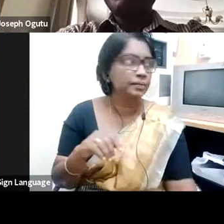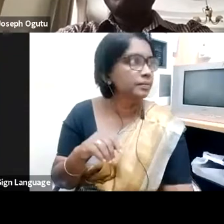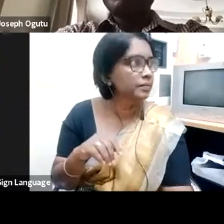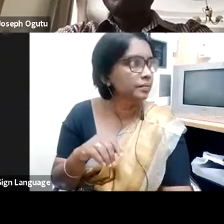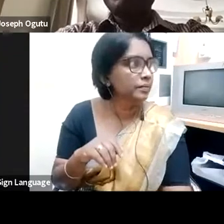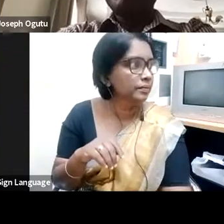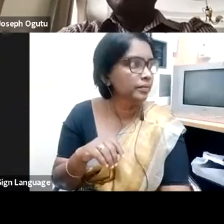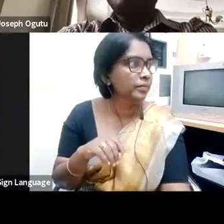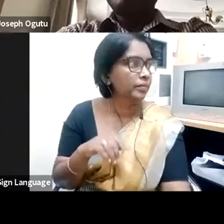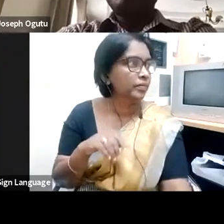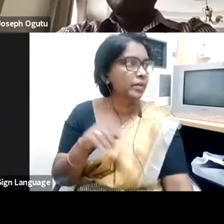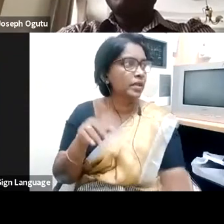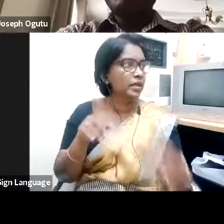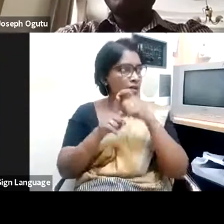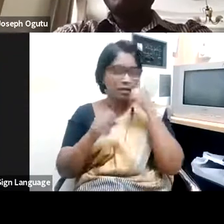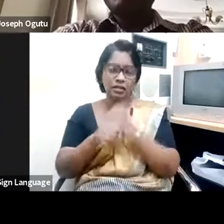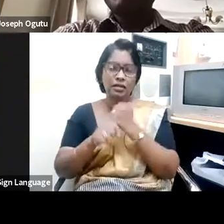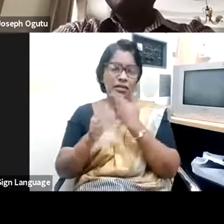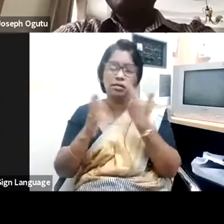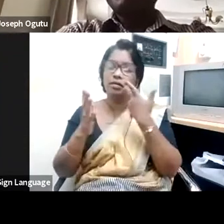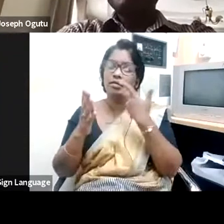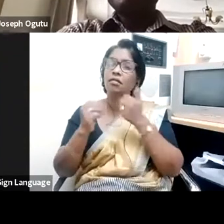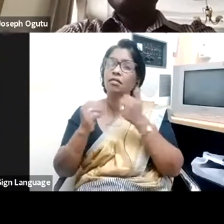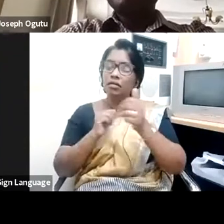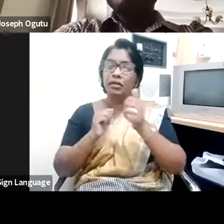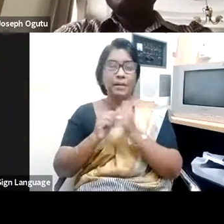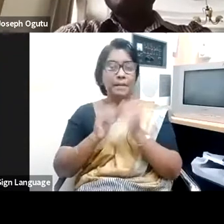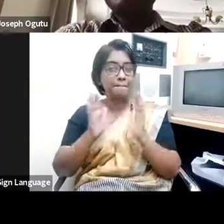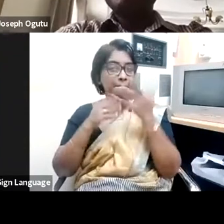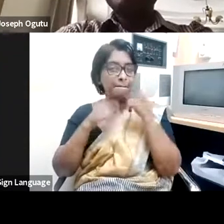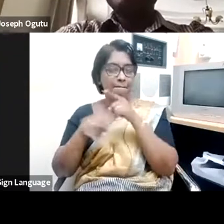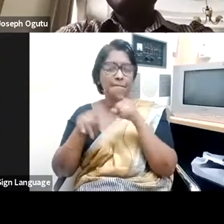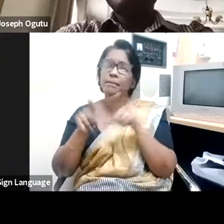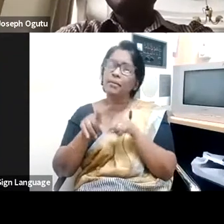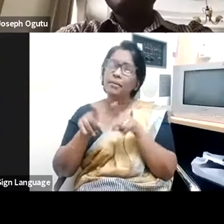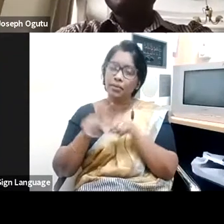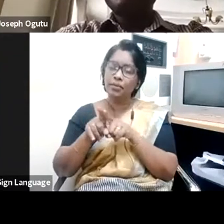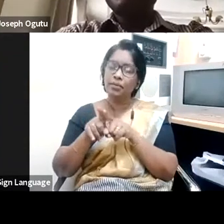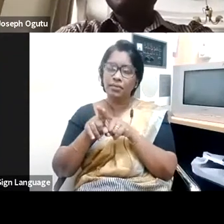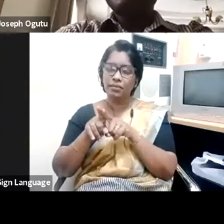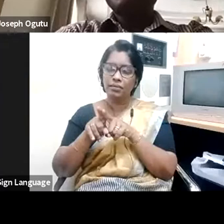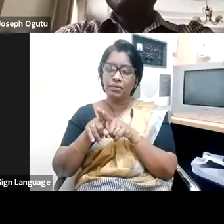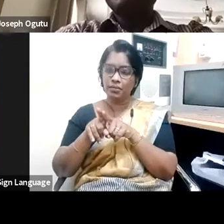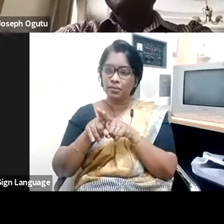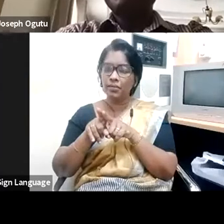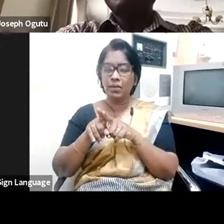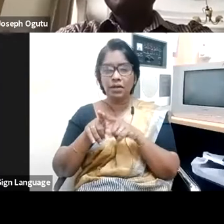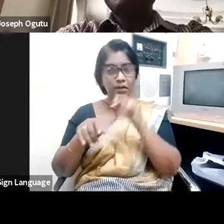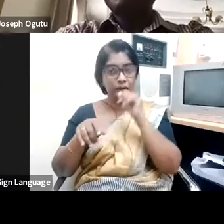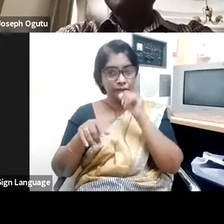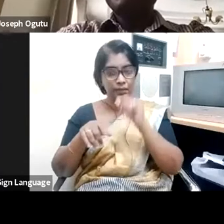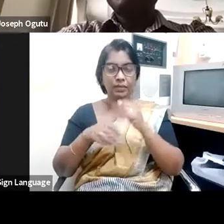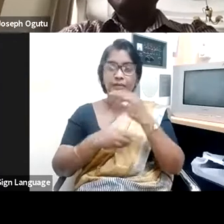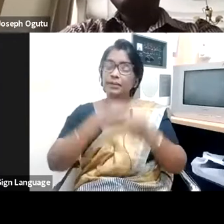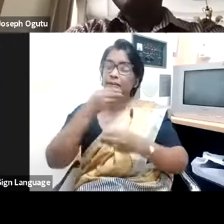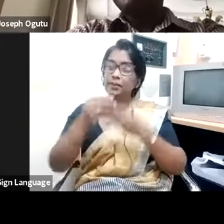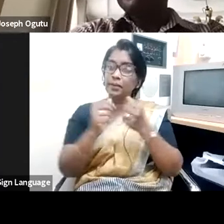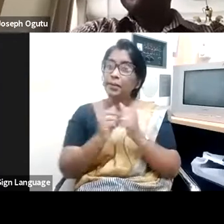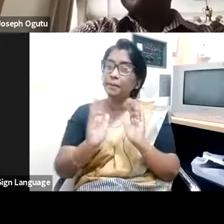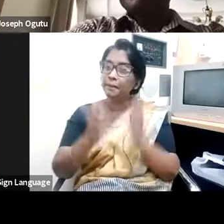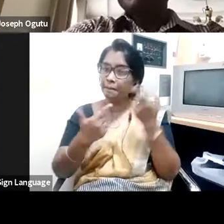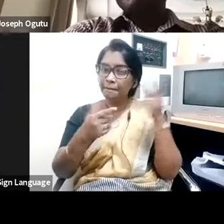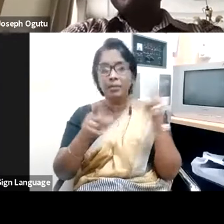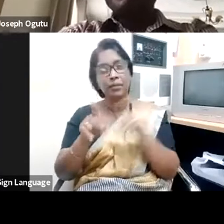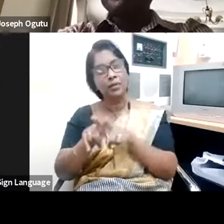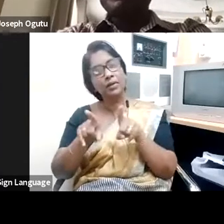transformation journey, and when we thought of businesses, e-commerce business for one, you know, a lot of those that